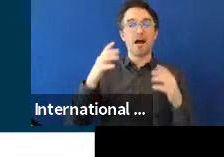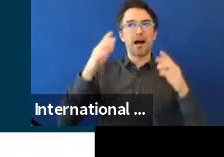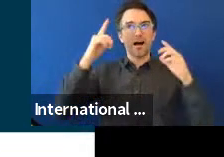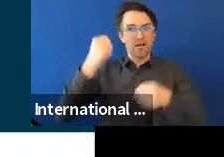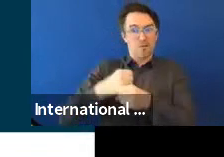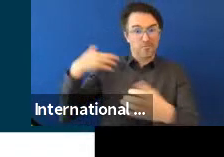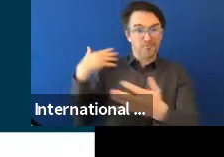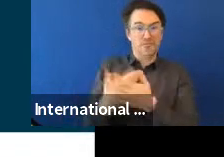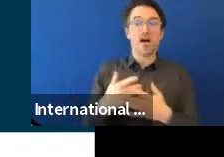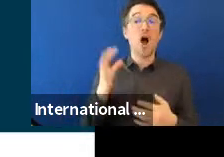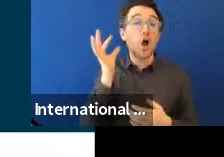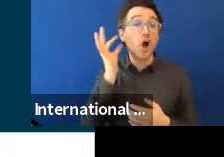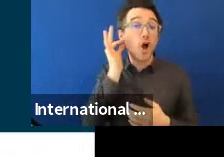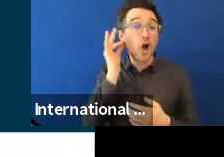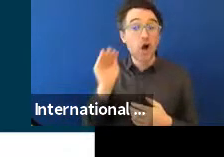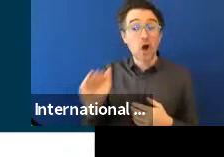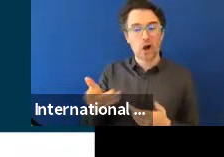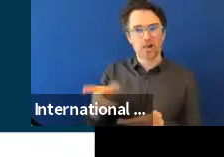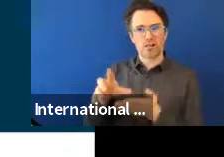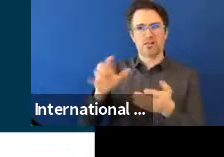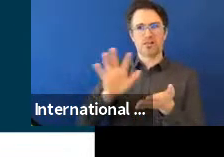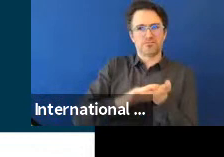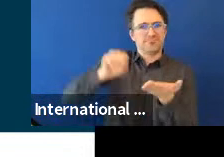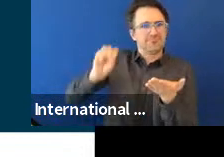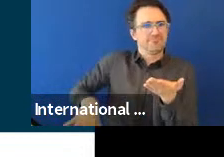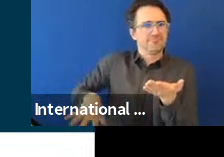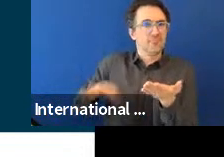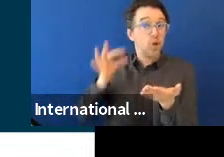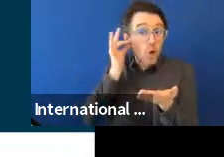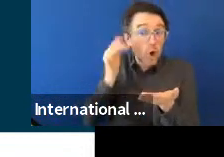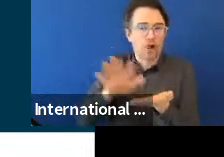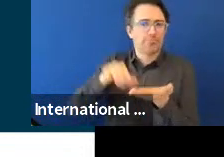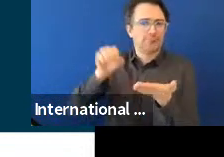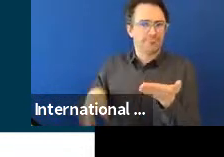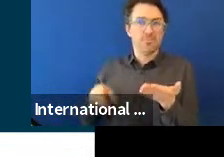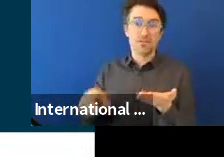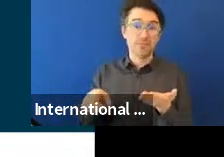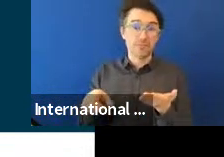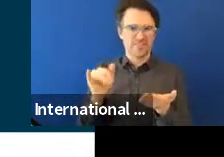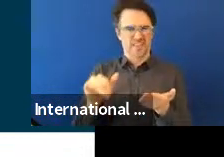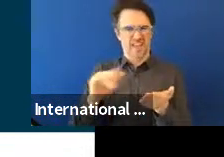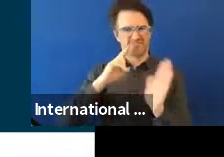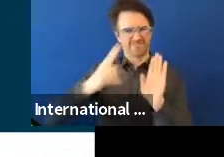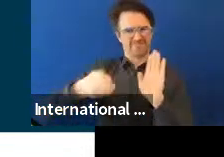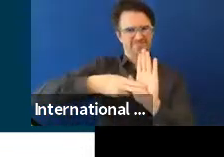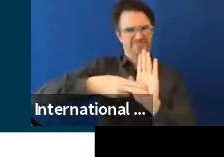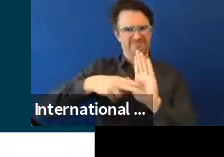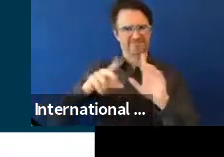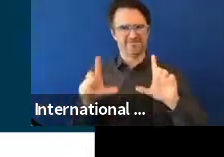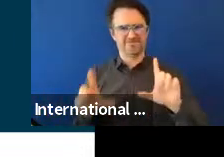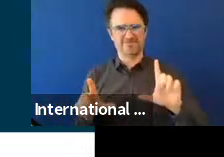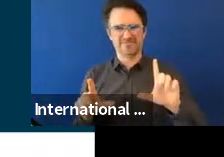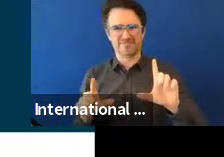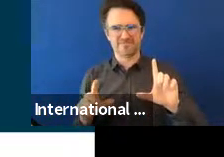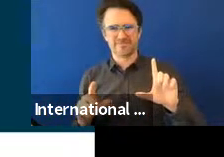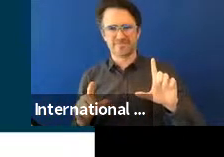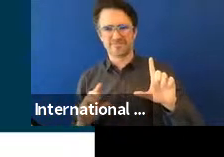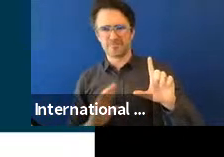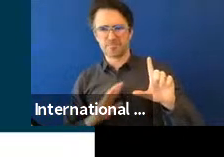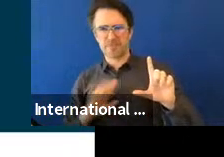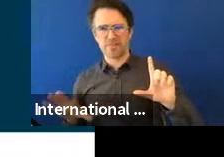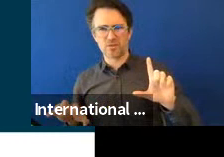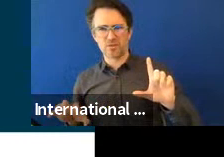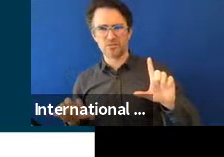And it is manifested firstly by the disproportionate number of boys among